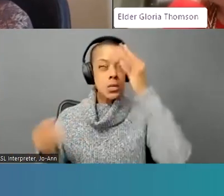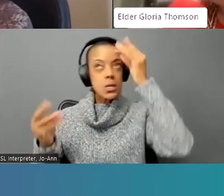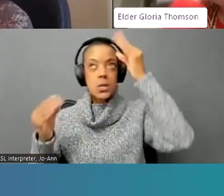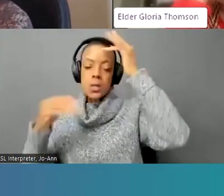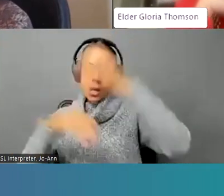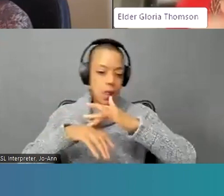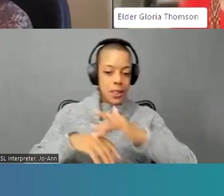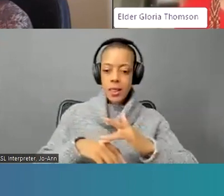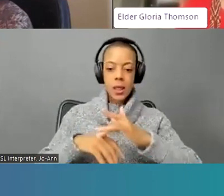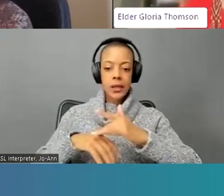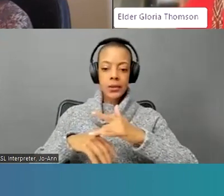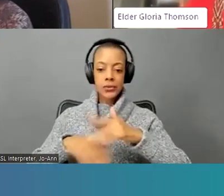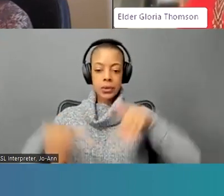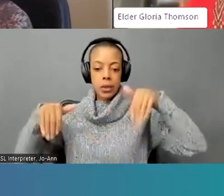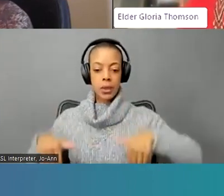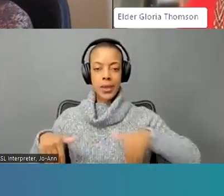taking action for it.